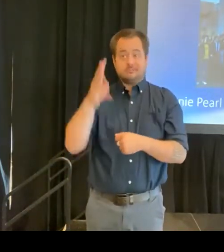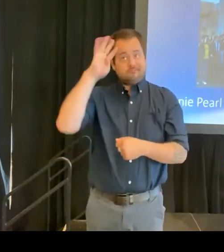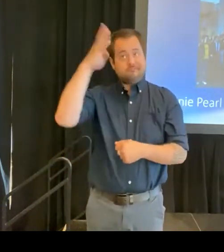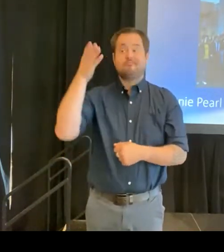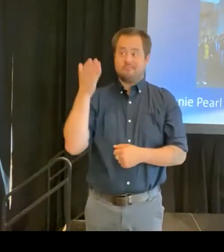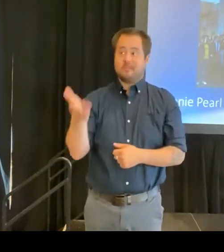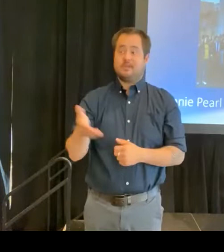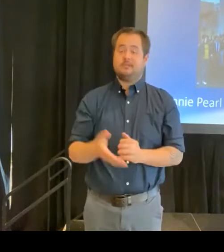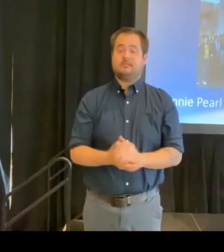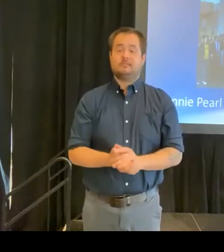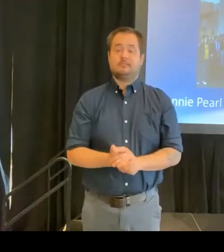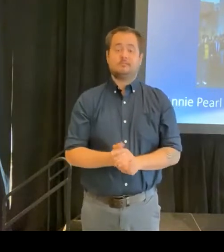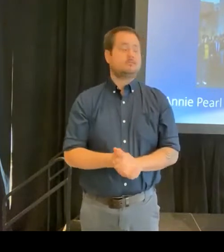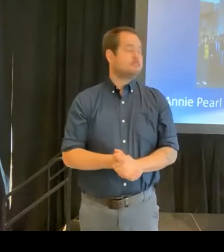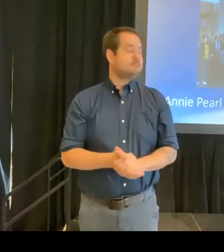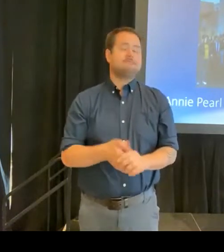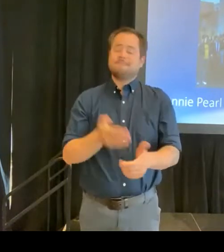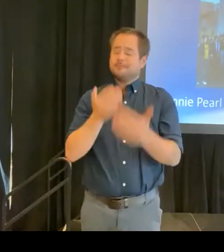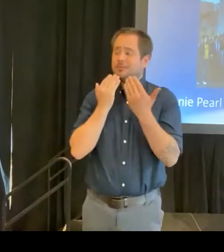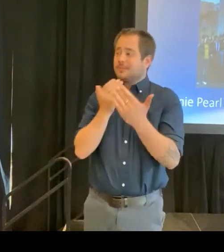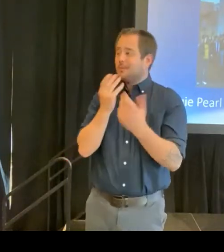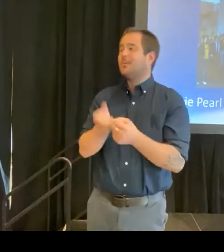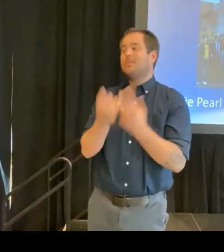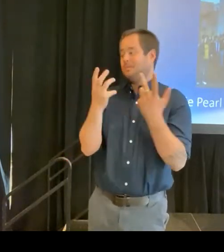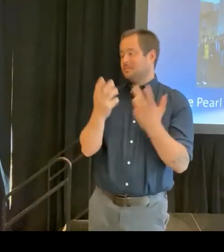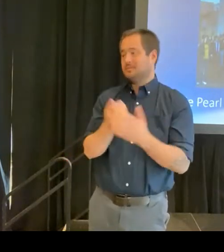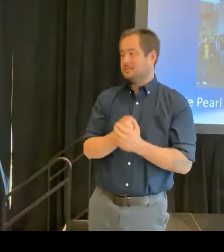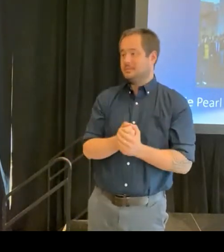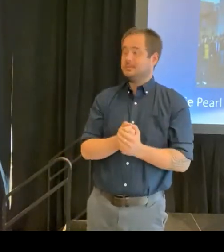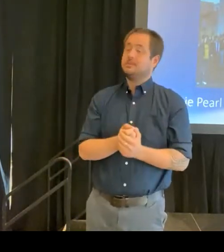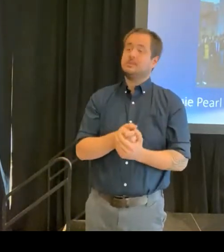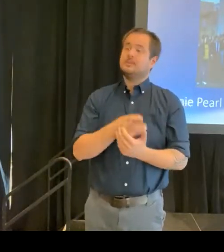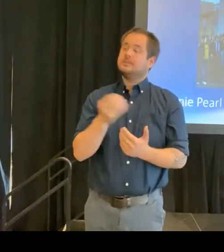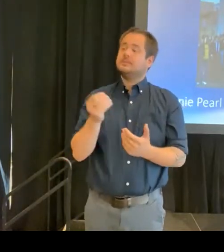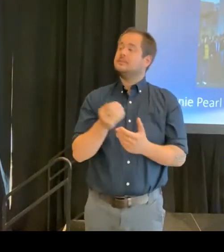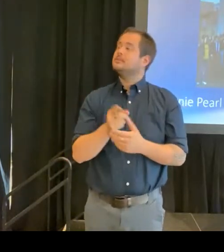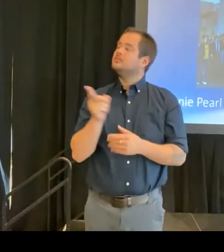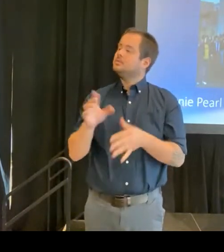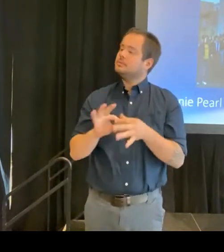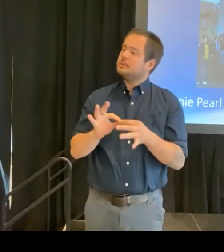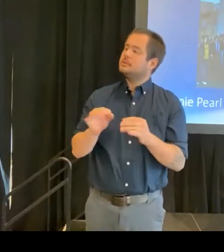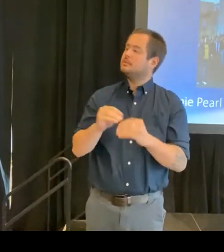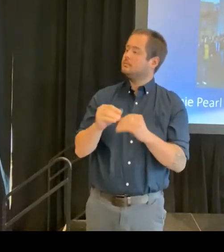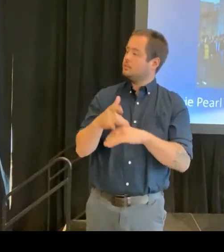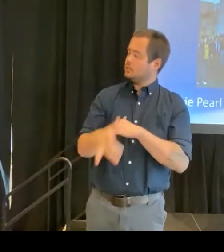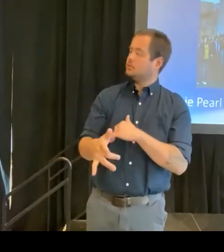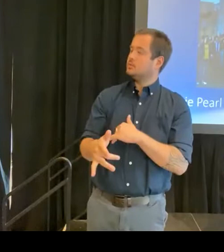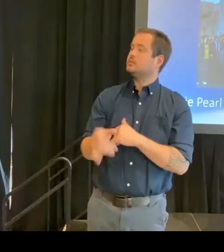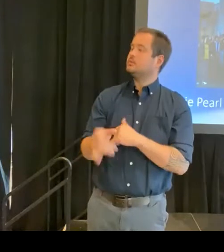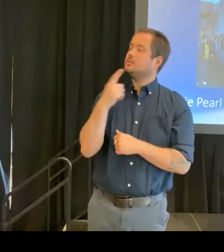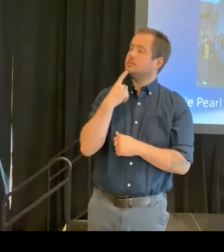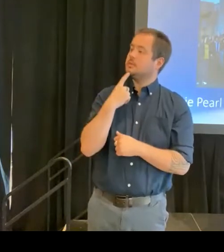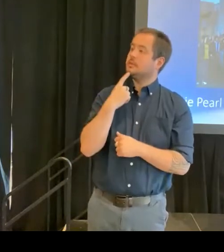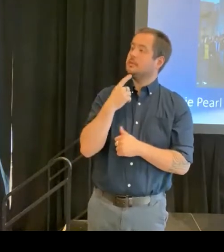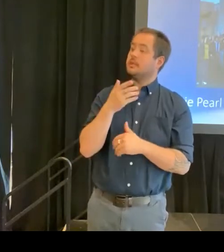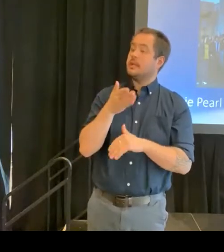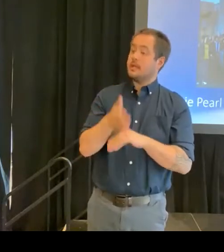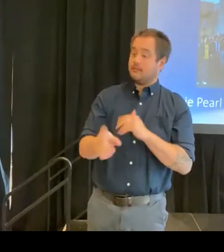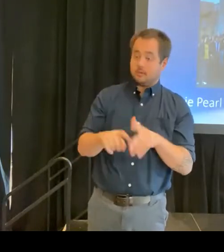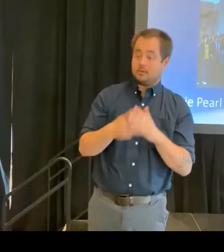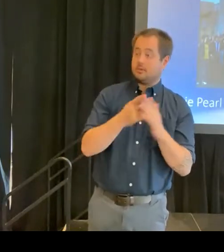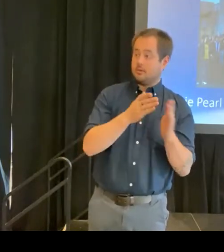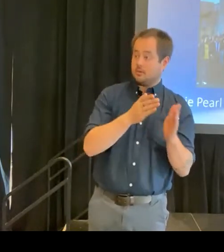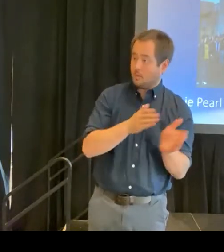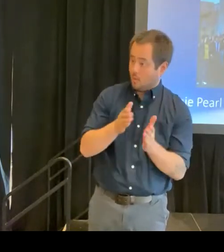Well, thank you so much for that. And we're talking, you mentioned earlier, you said, once you start organizing, you